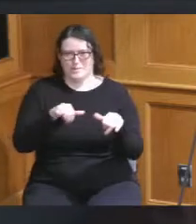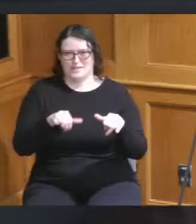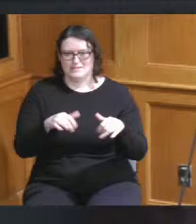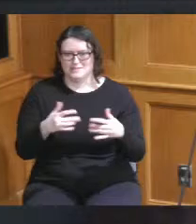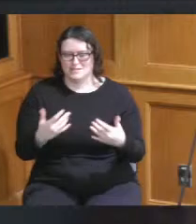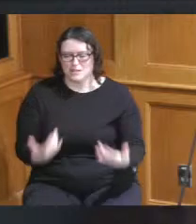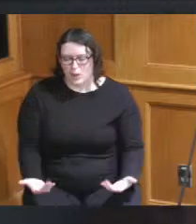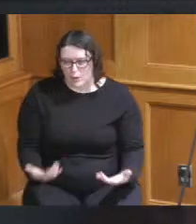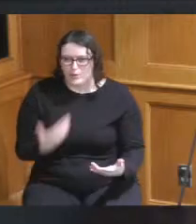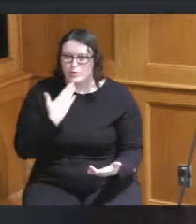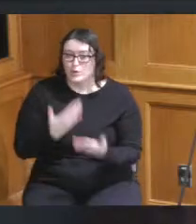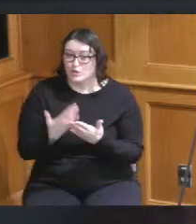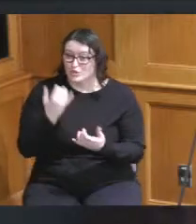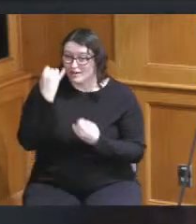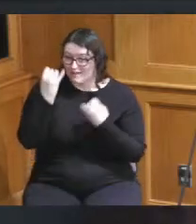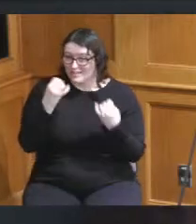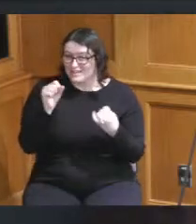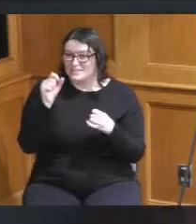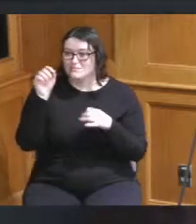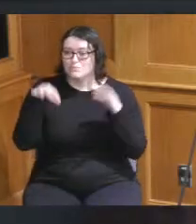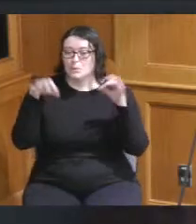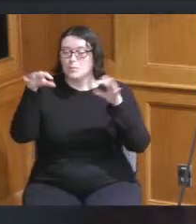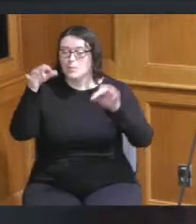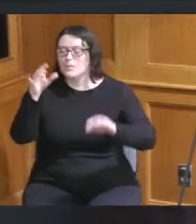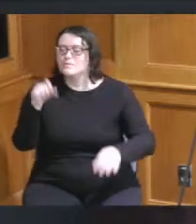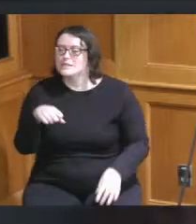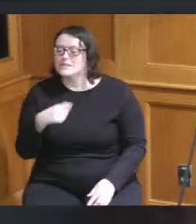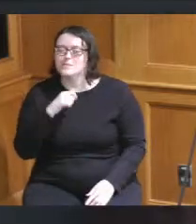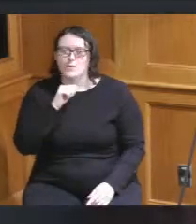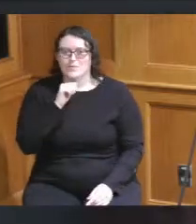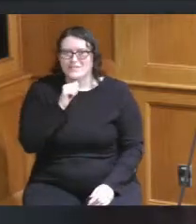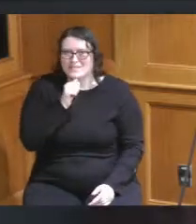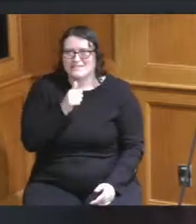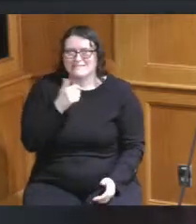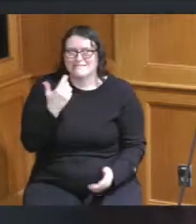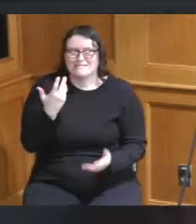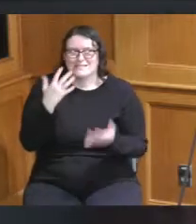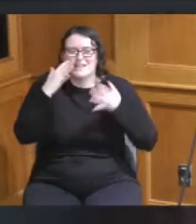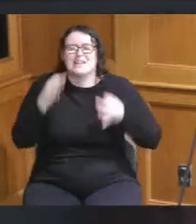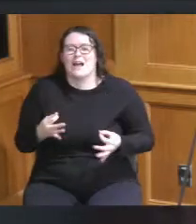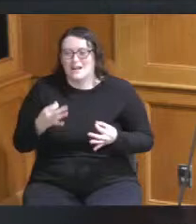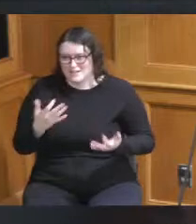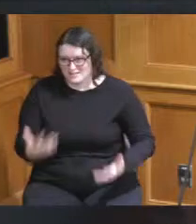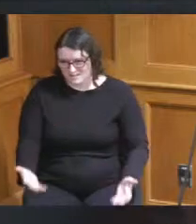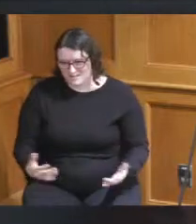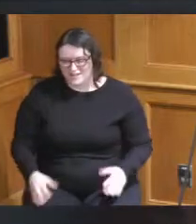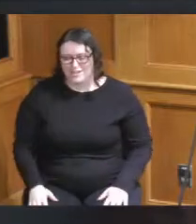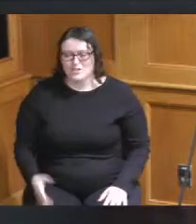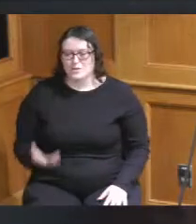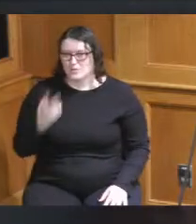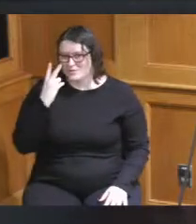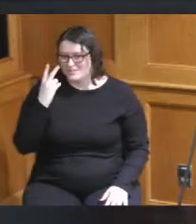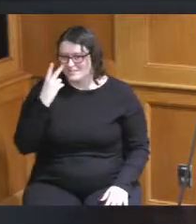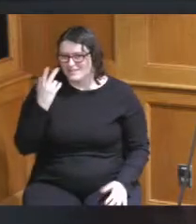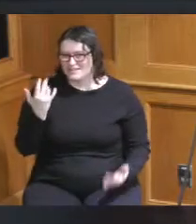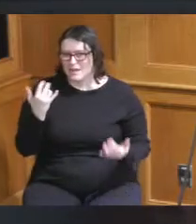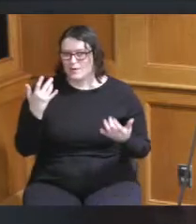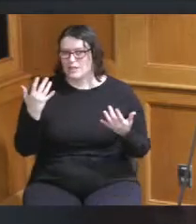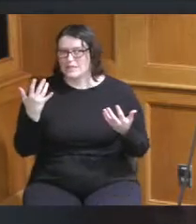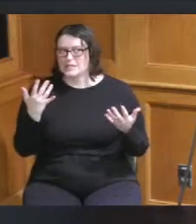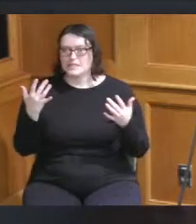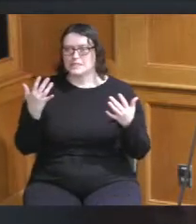some good ideas floated, we didn't quite get there. And so I think that leaves us, as you can see, in a little bit of a state of limbo